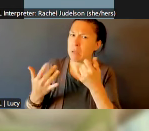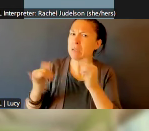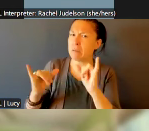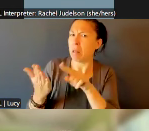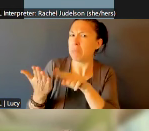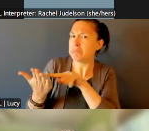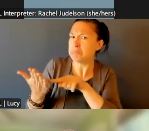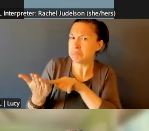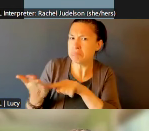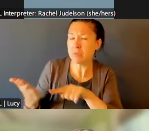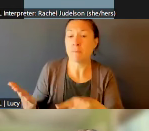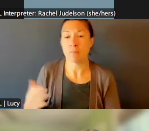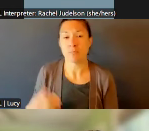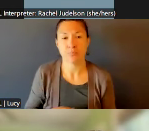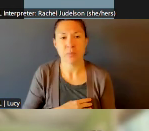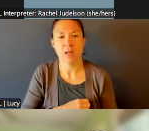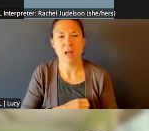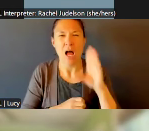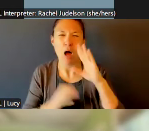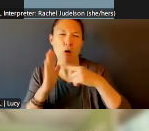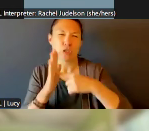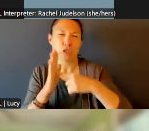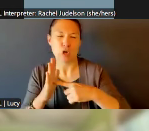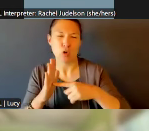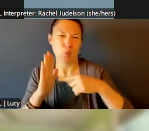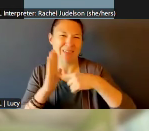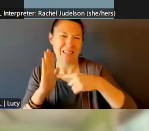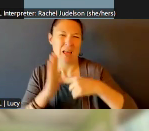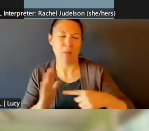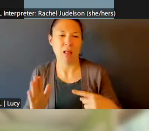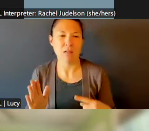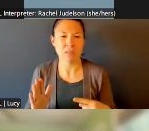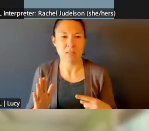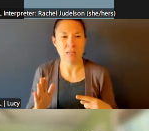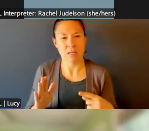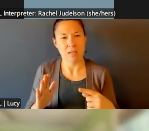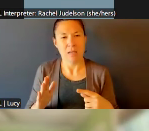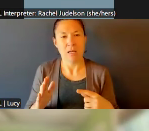the review or some outline of a review, and you'll see